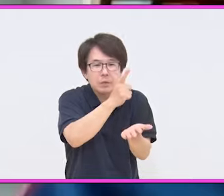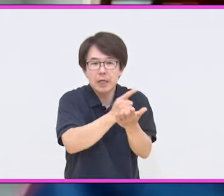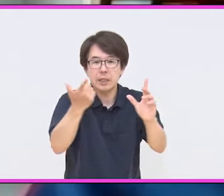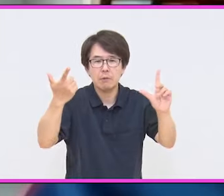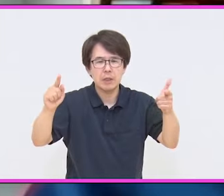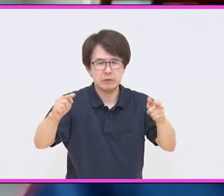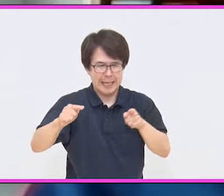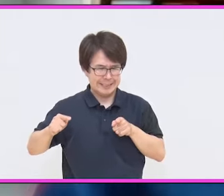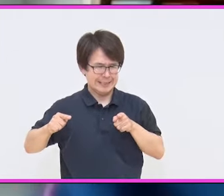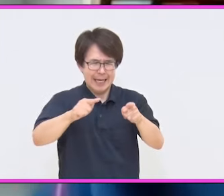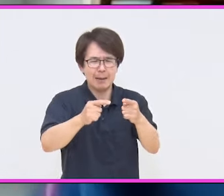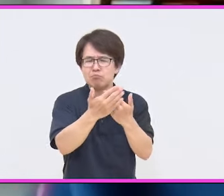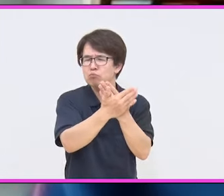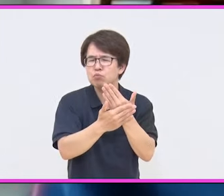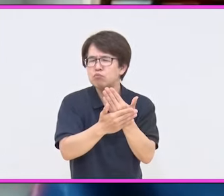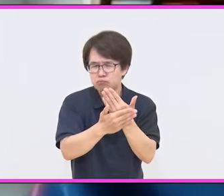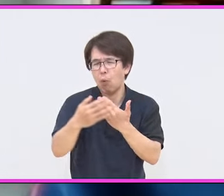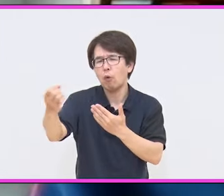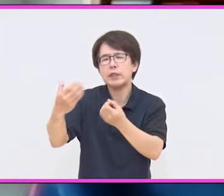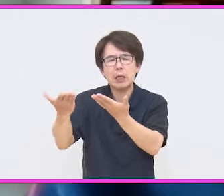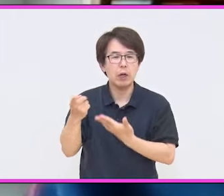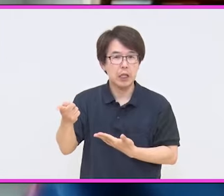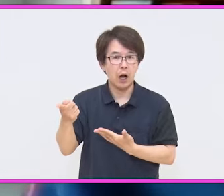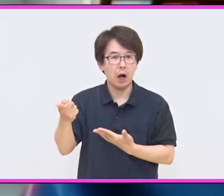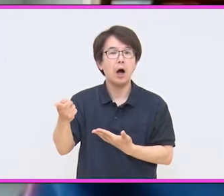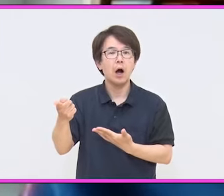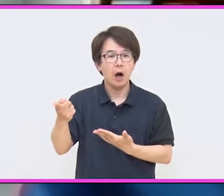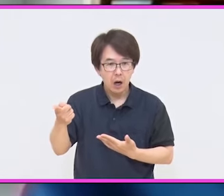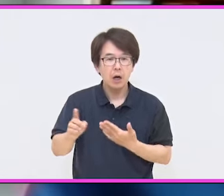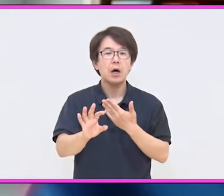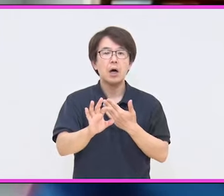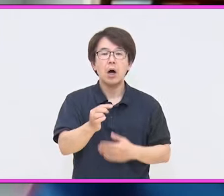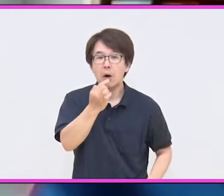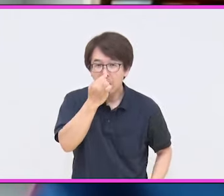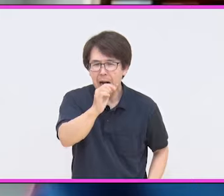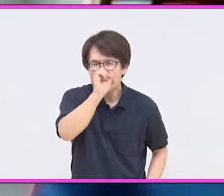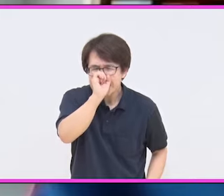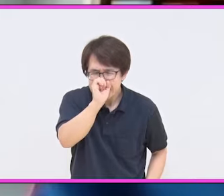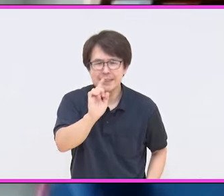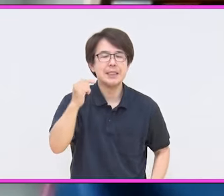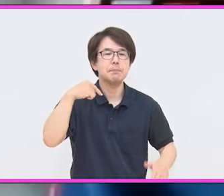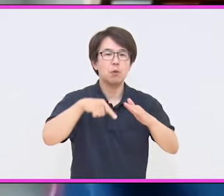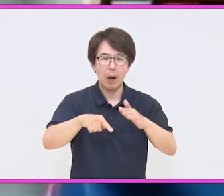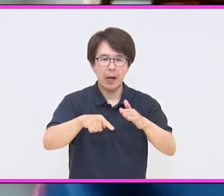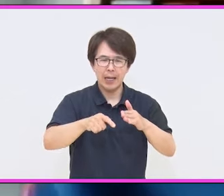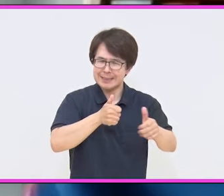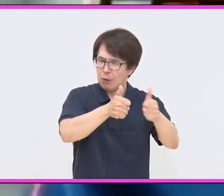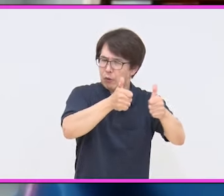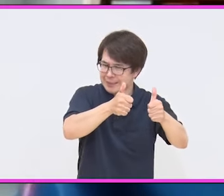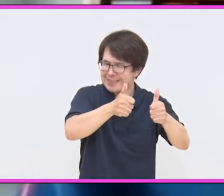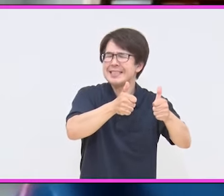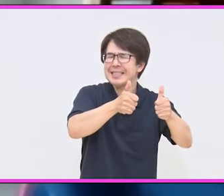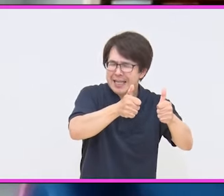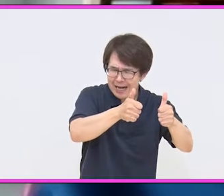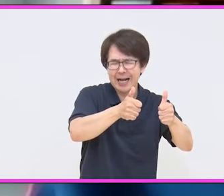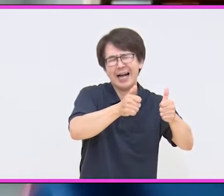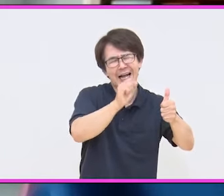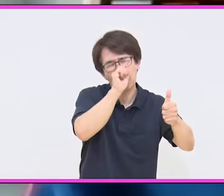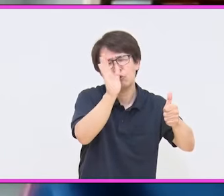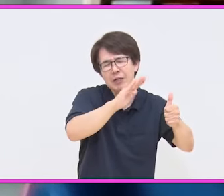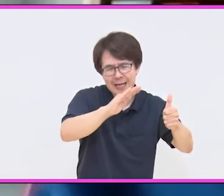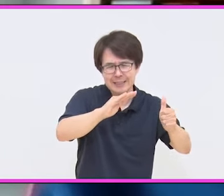as praise. And for me, that really quality is when you get told that